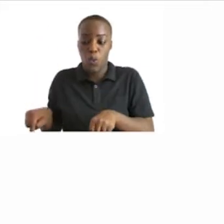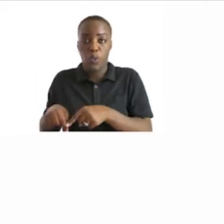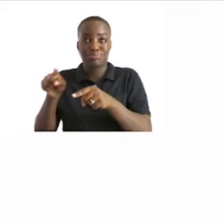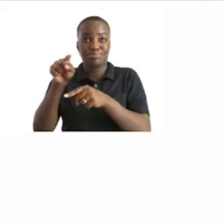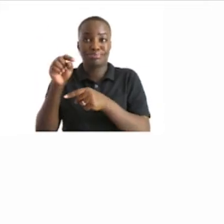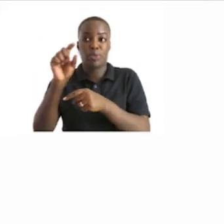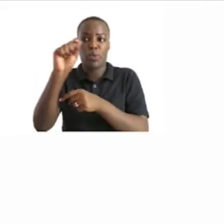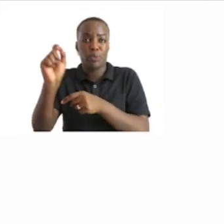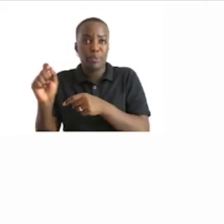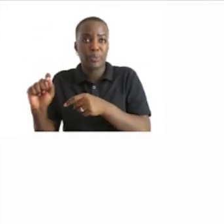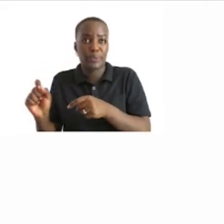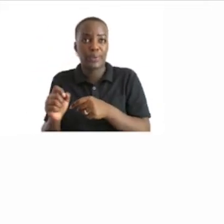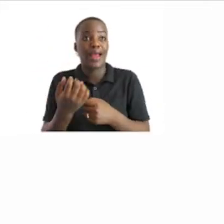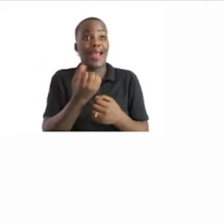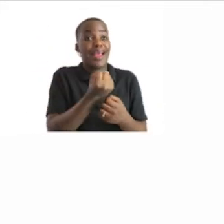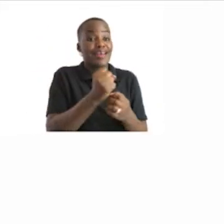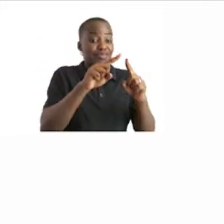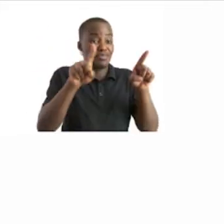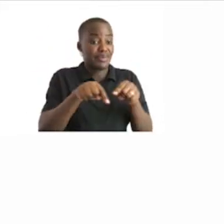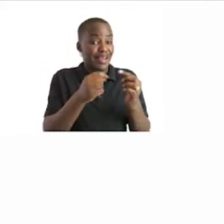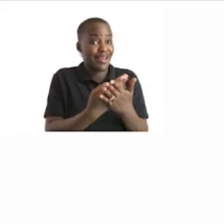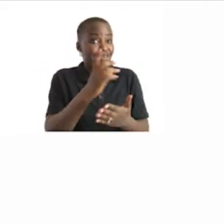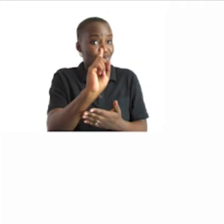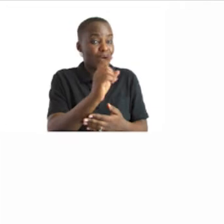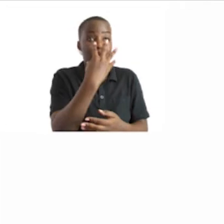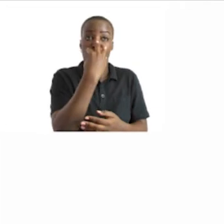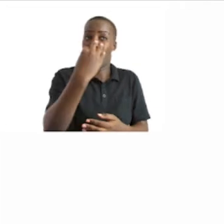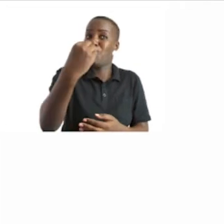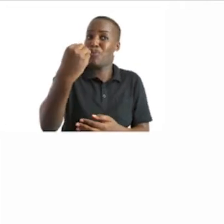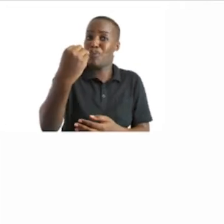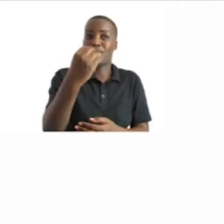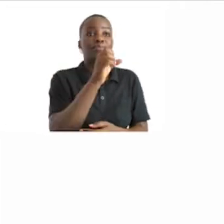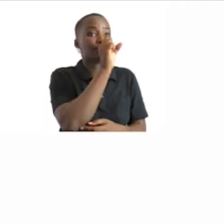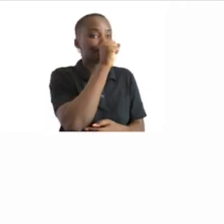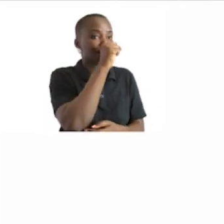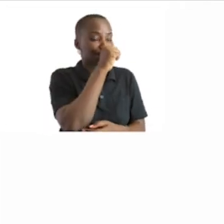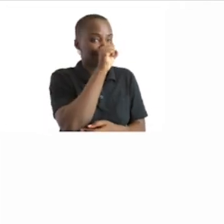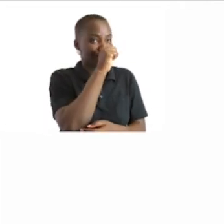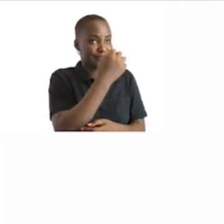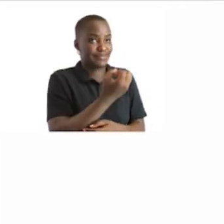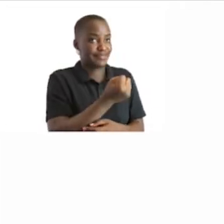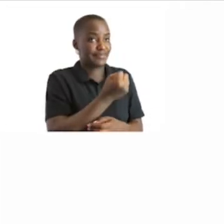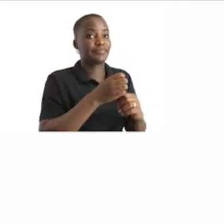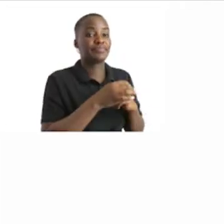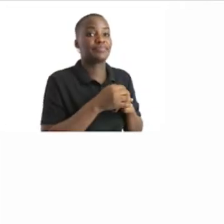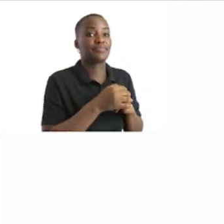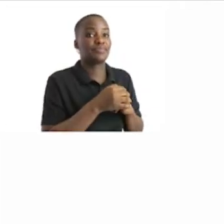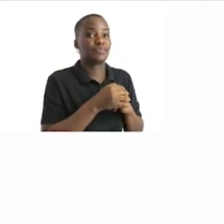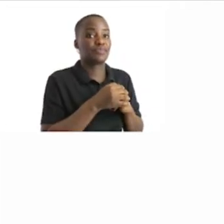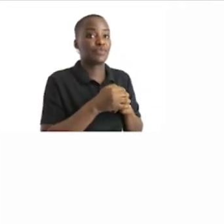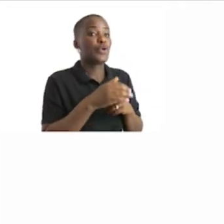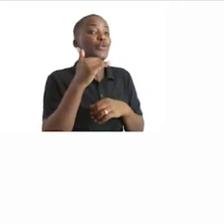wolf and some piglets or pigs. You can also see that there is